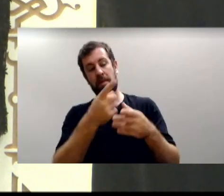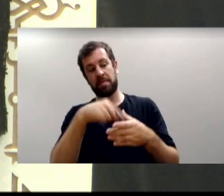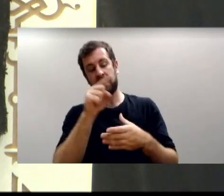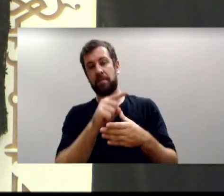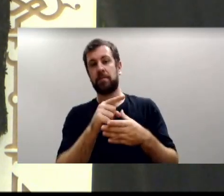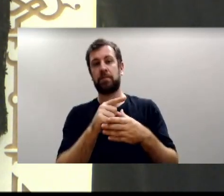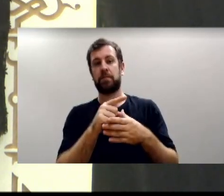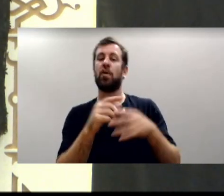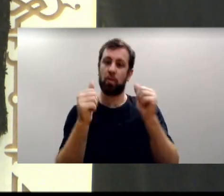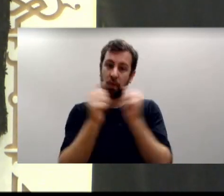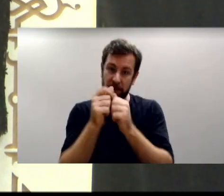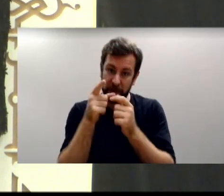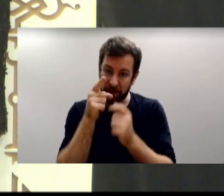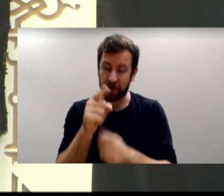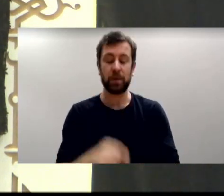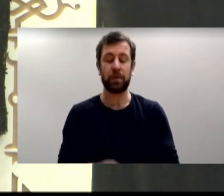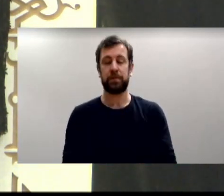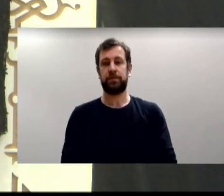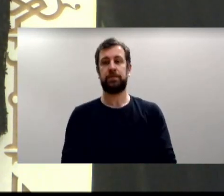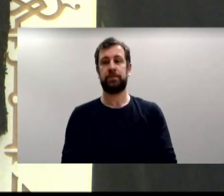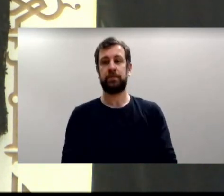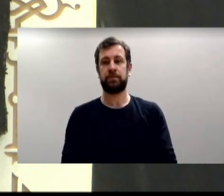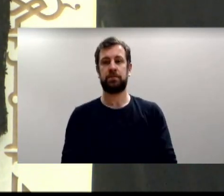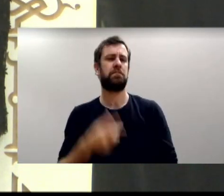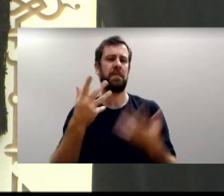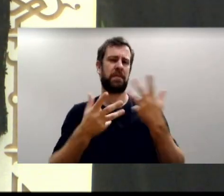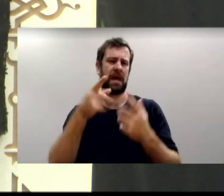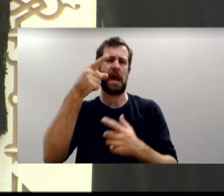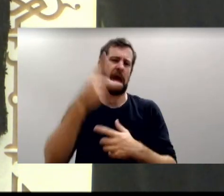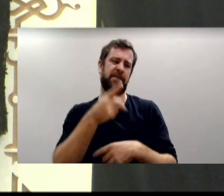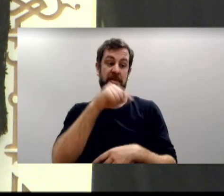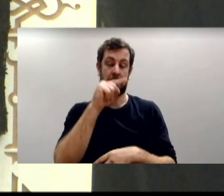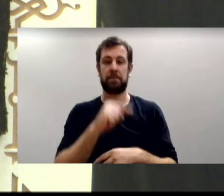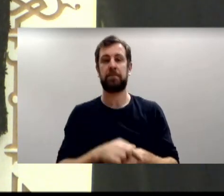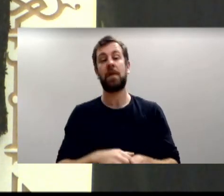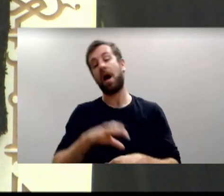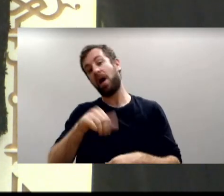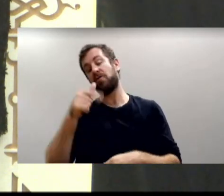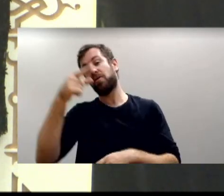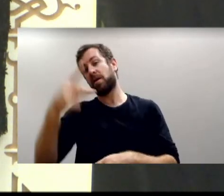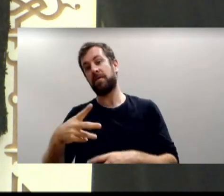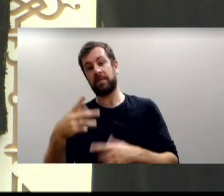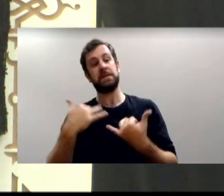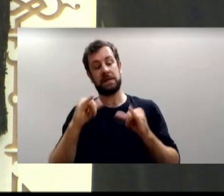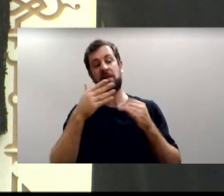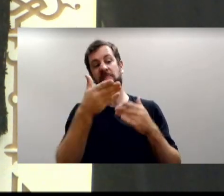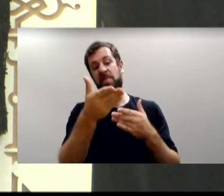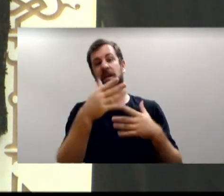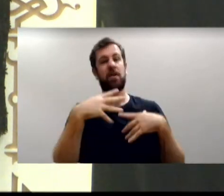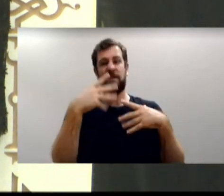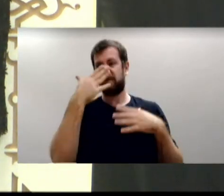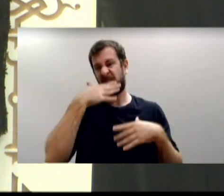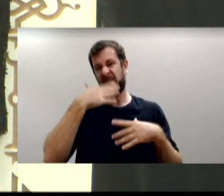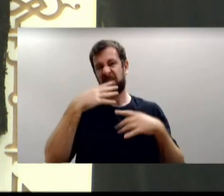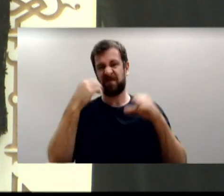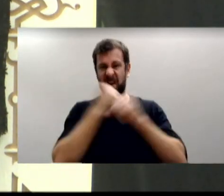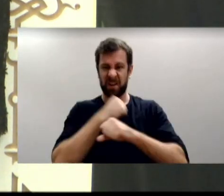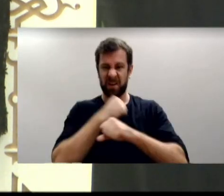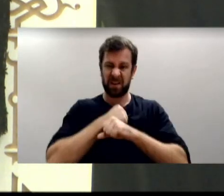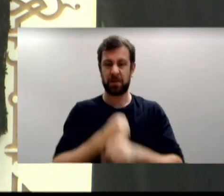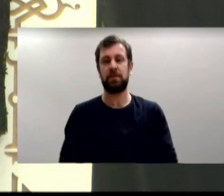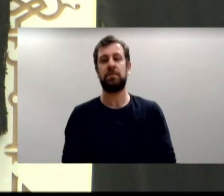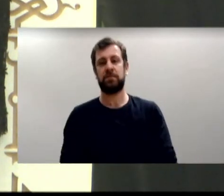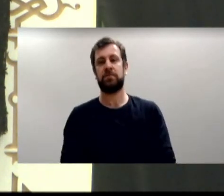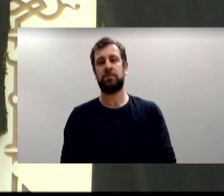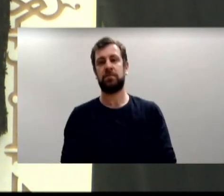you. Let's say half of them. And other half should be still there in the front, so that the